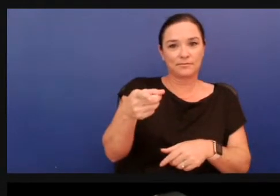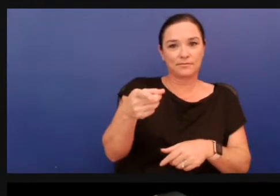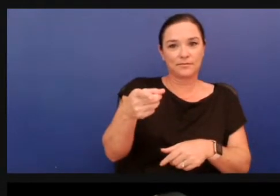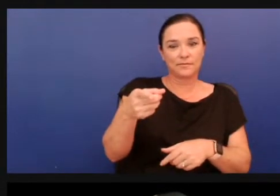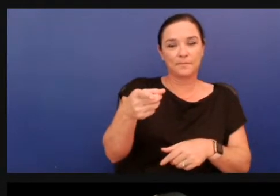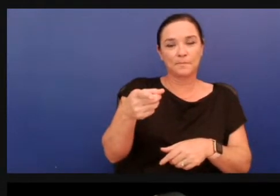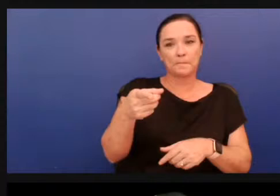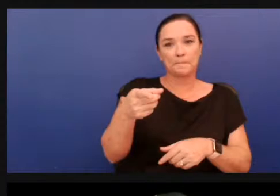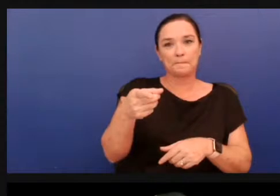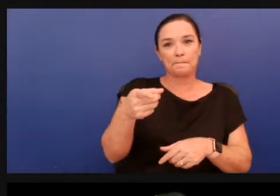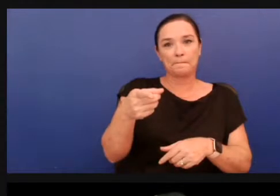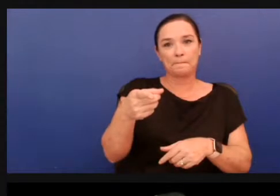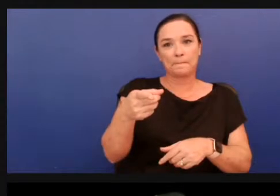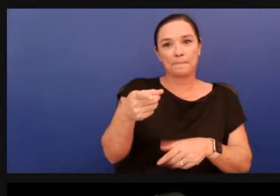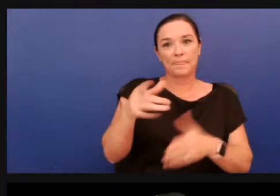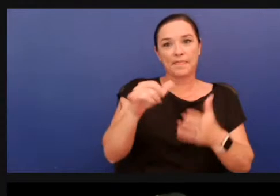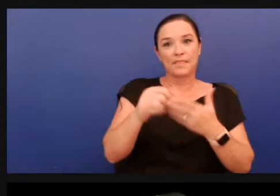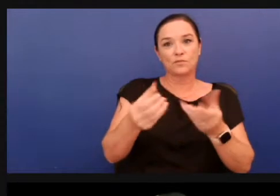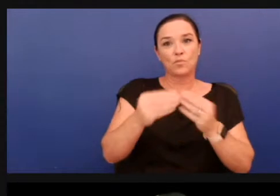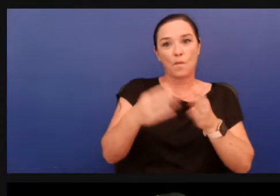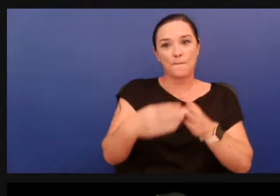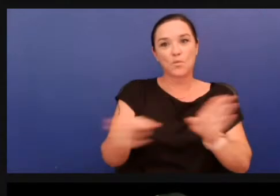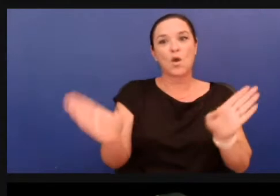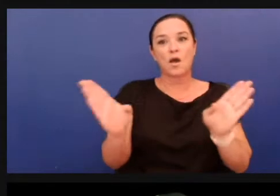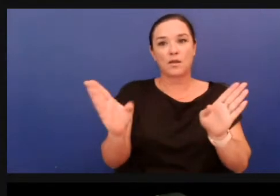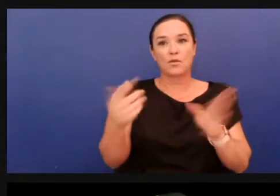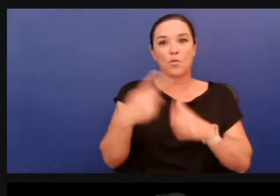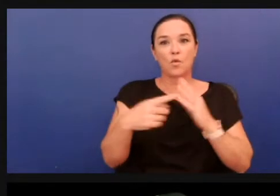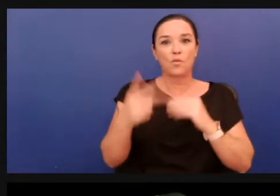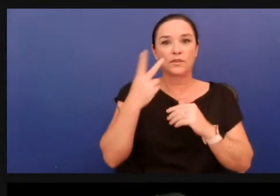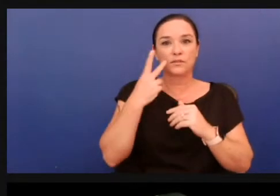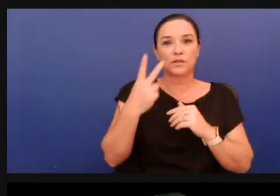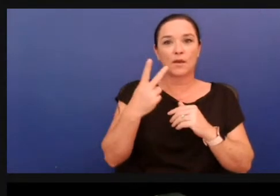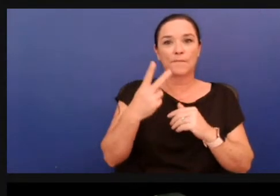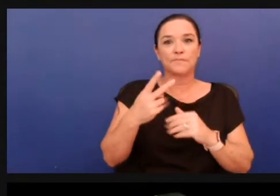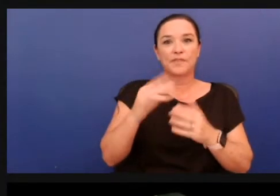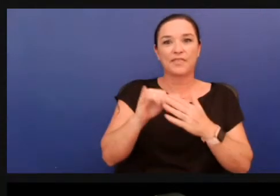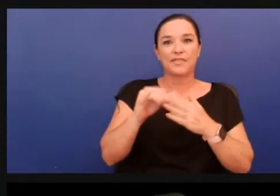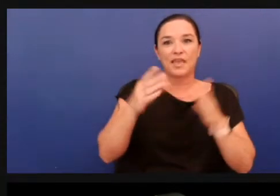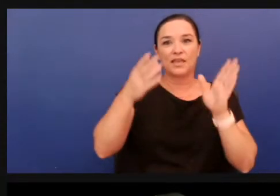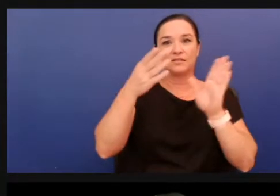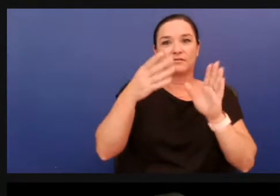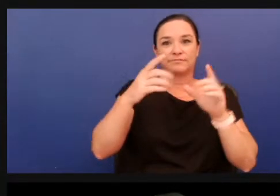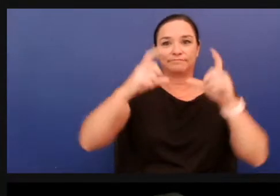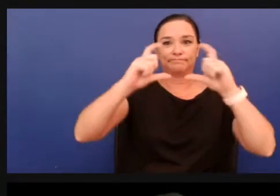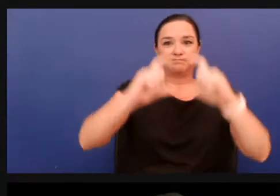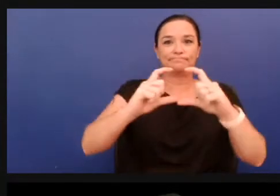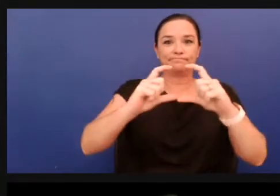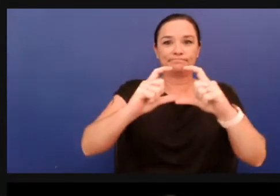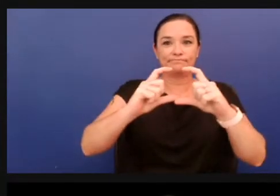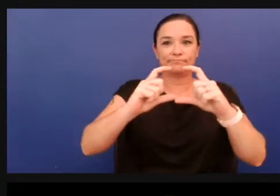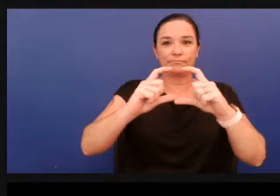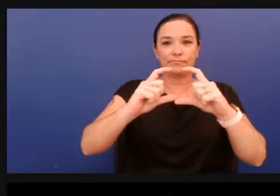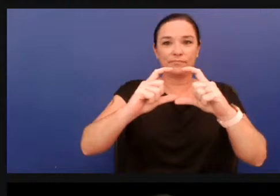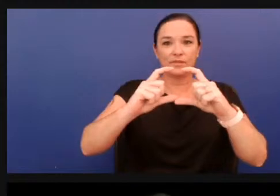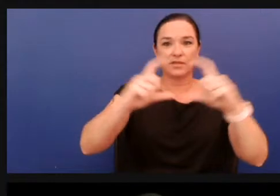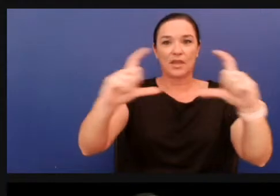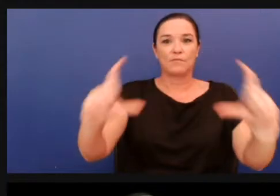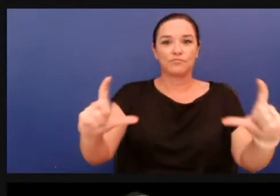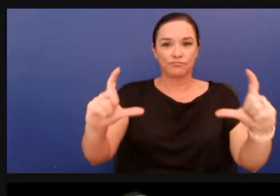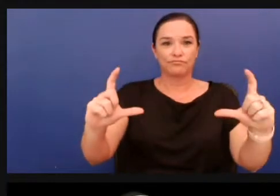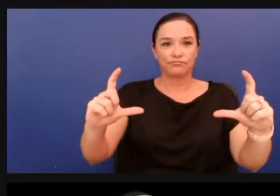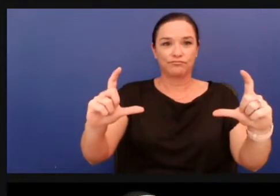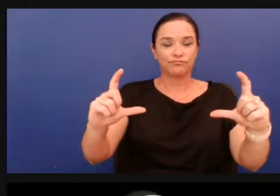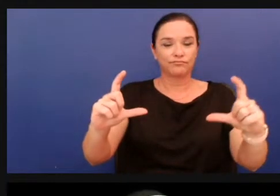which is much broader, right, than what we just saw, that little section right through there. Rewind it back so you can see it. There it